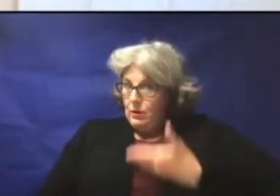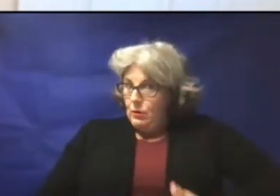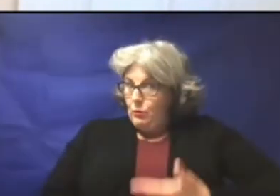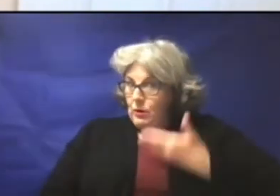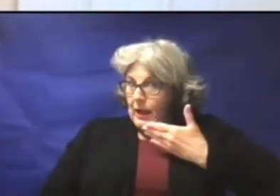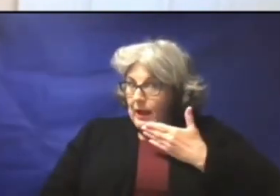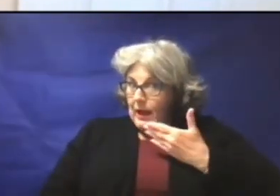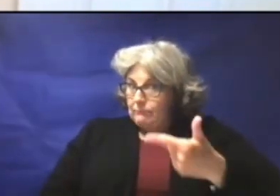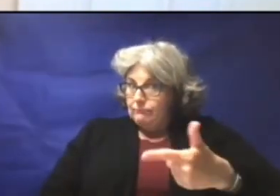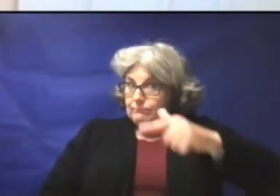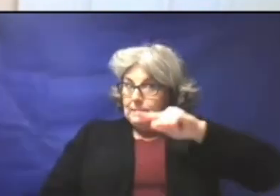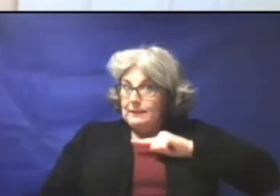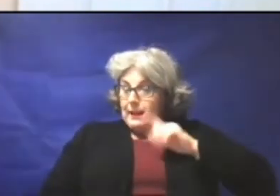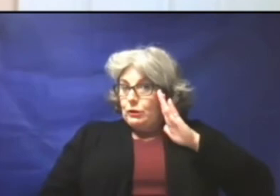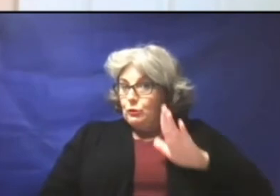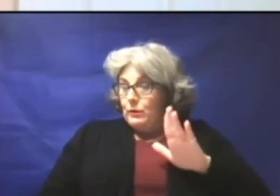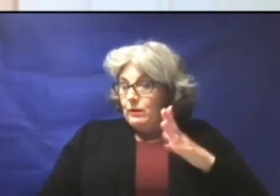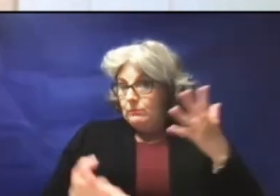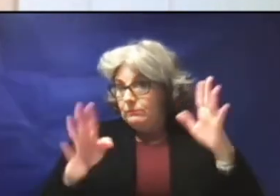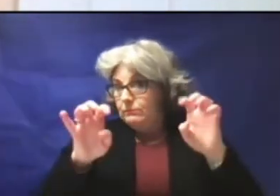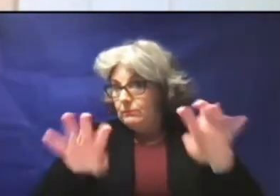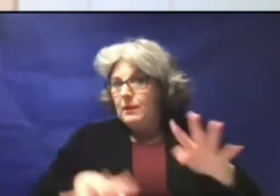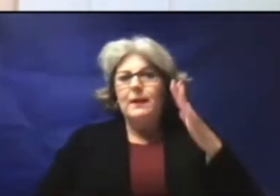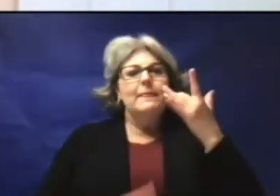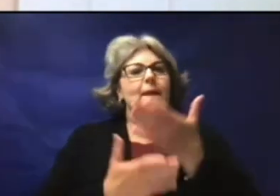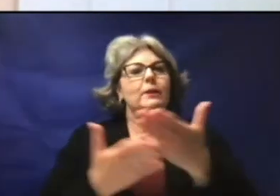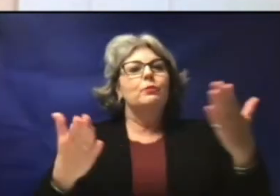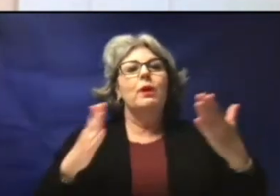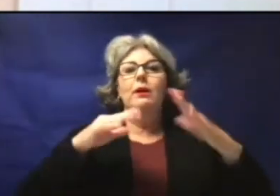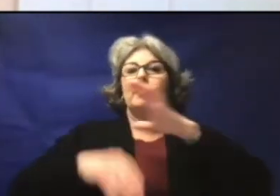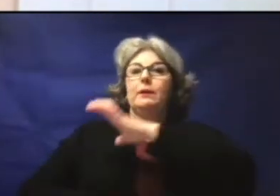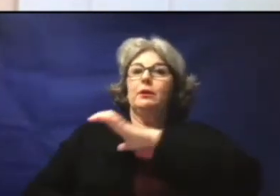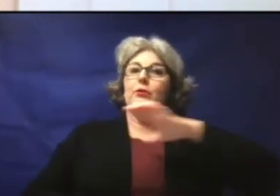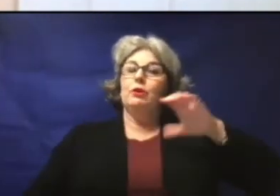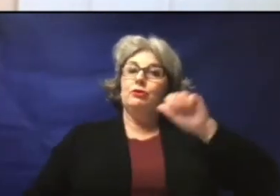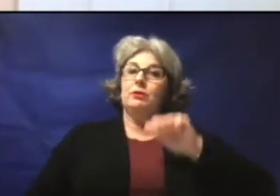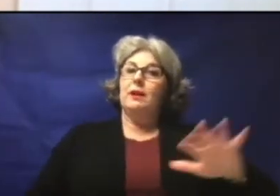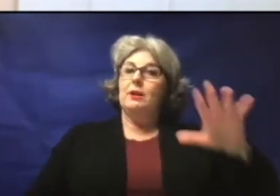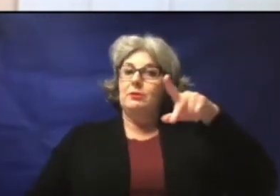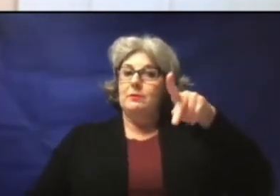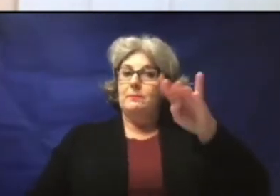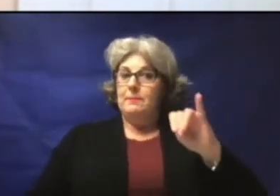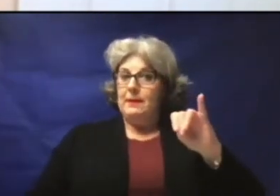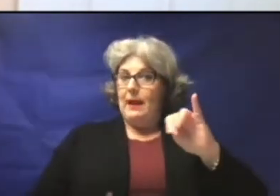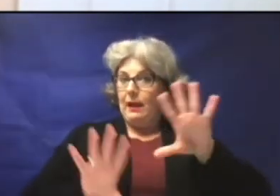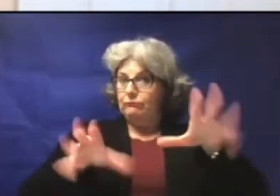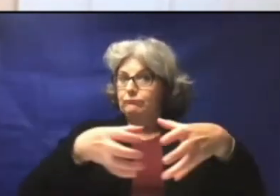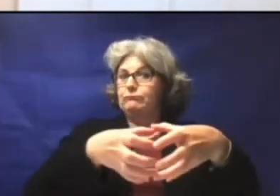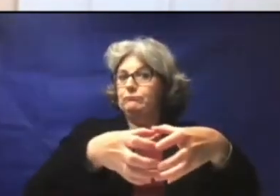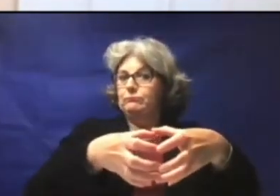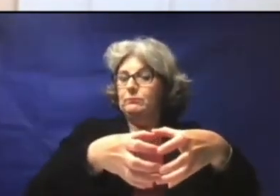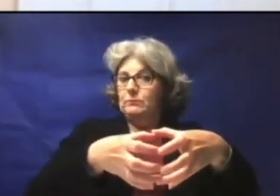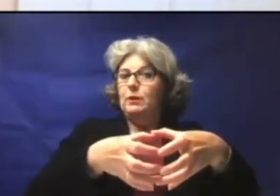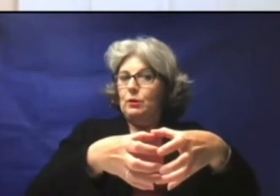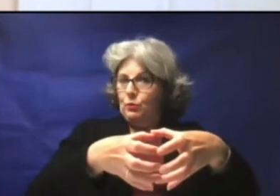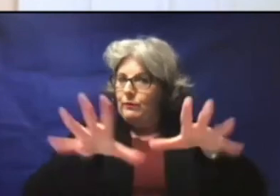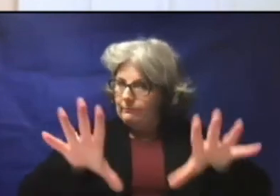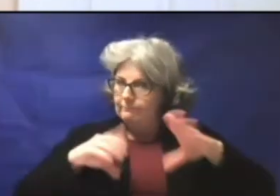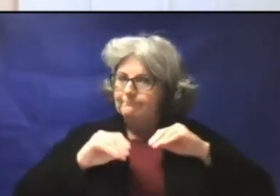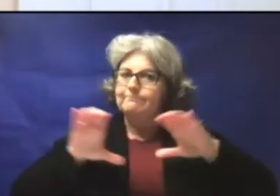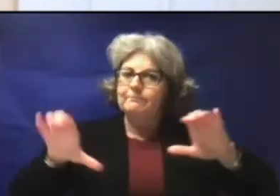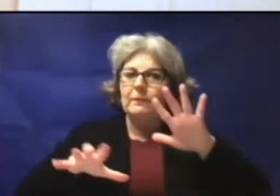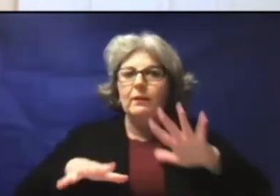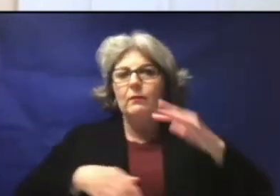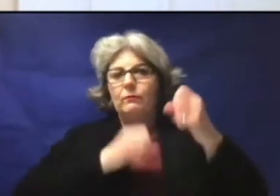be next? That is why we in the Congressional Asian Pacific American Caucus have been taking action